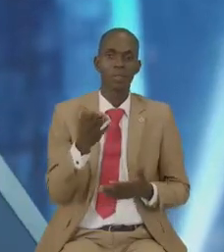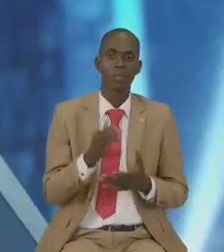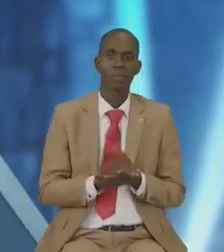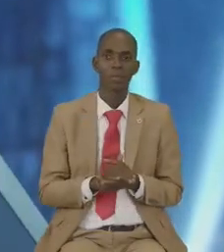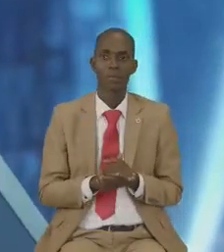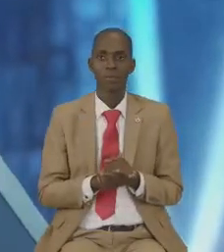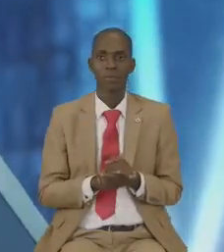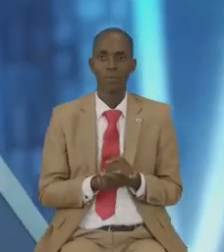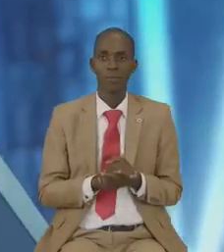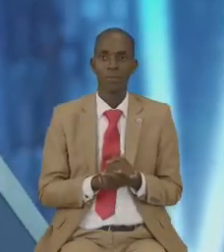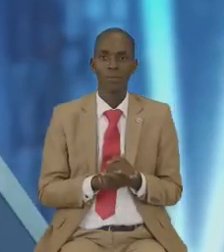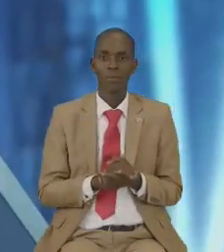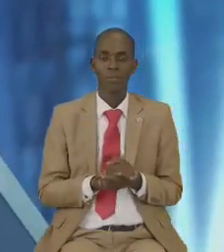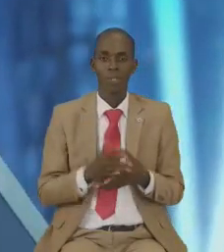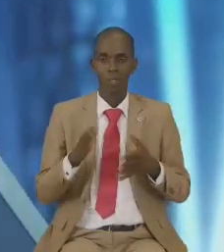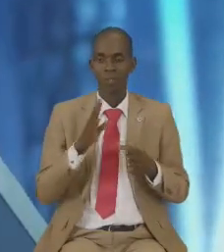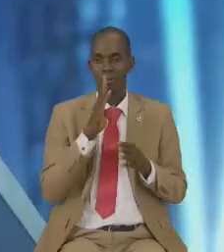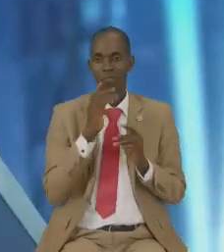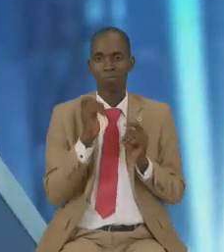Let's do that quickly.